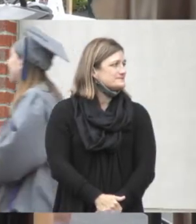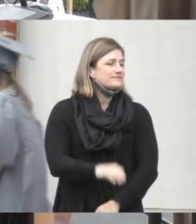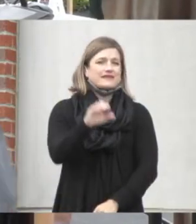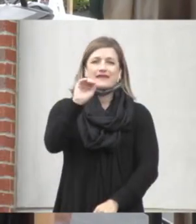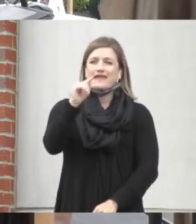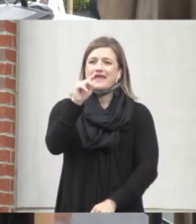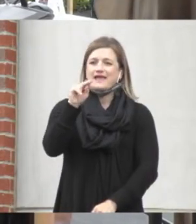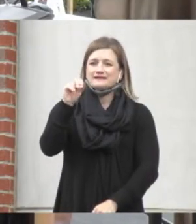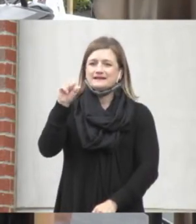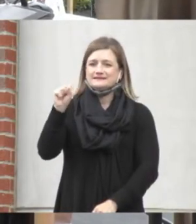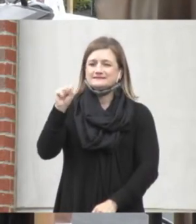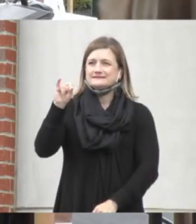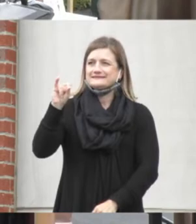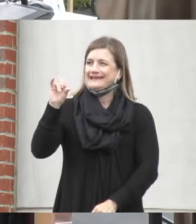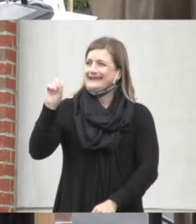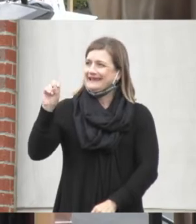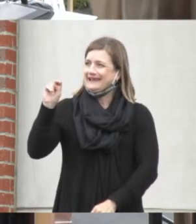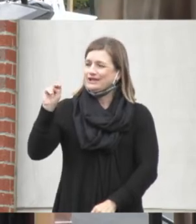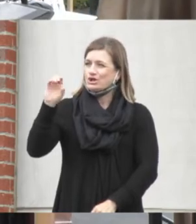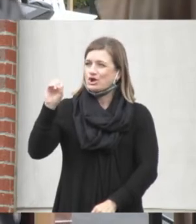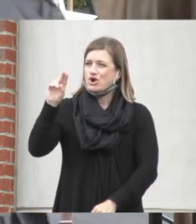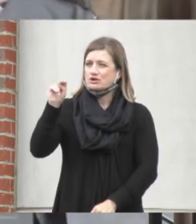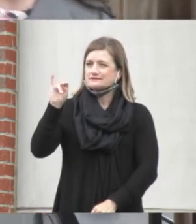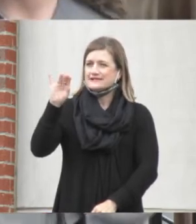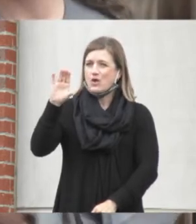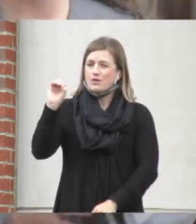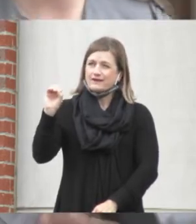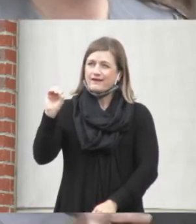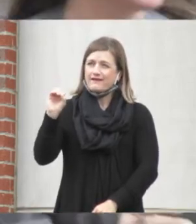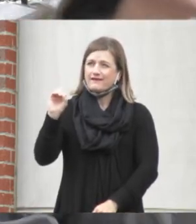Agnes Incarcione, Early Childhood Education.